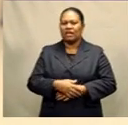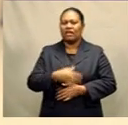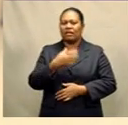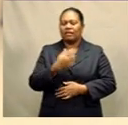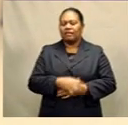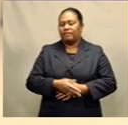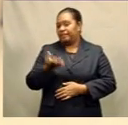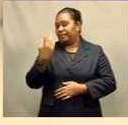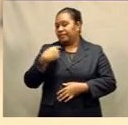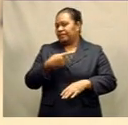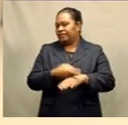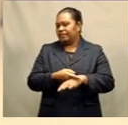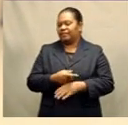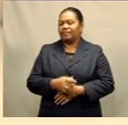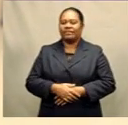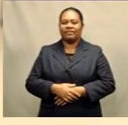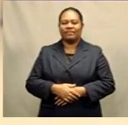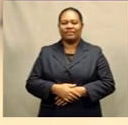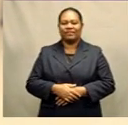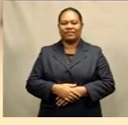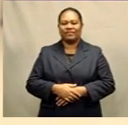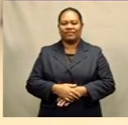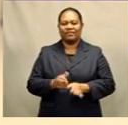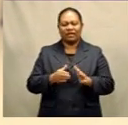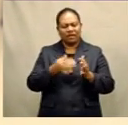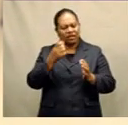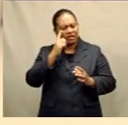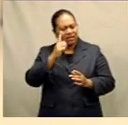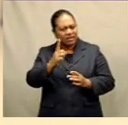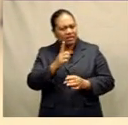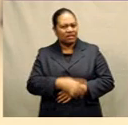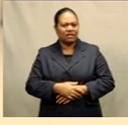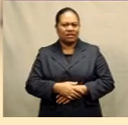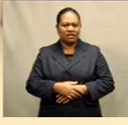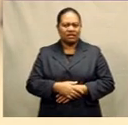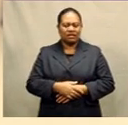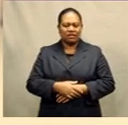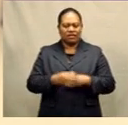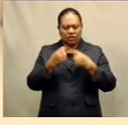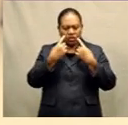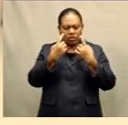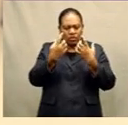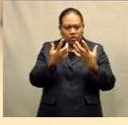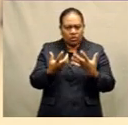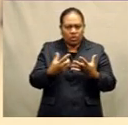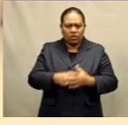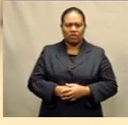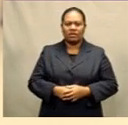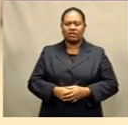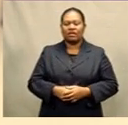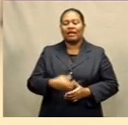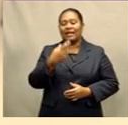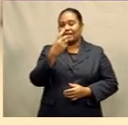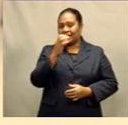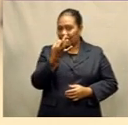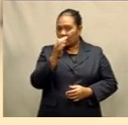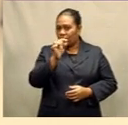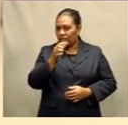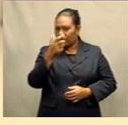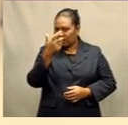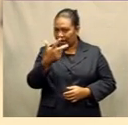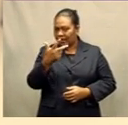$65,541 last week. Following these trades, the aggregate market capitalization fell marginally by